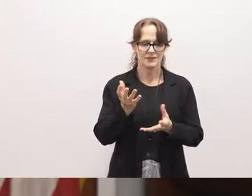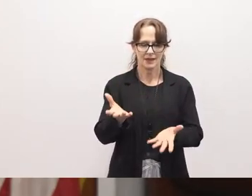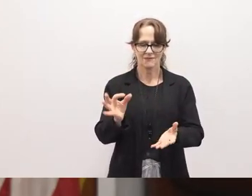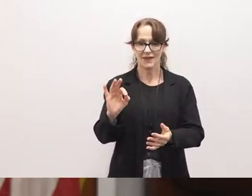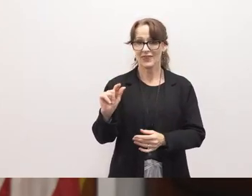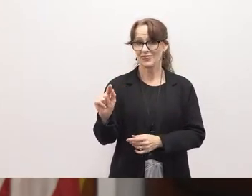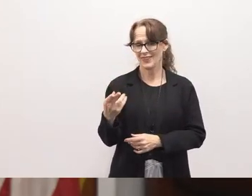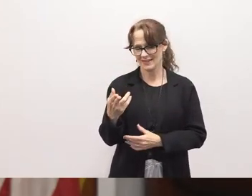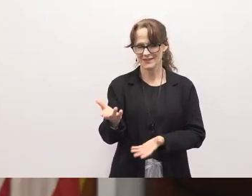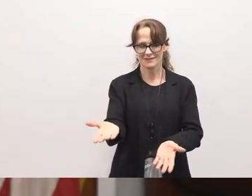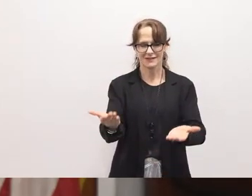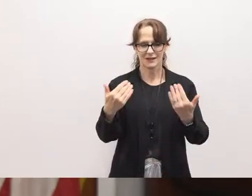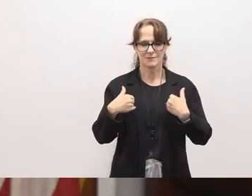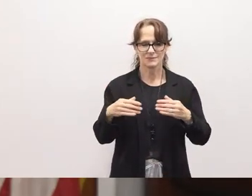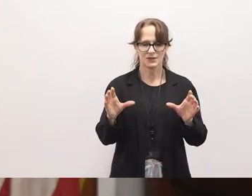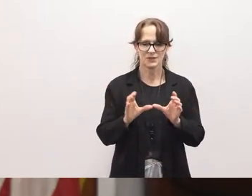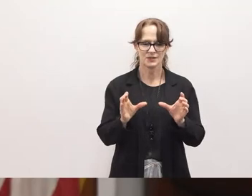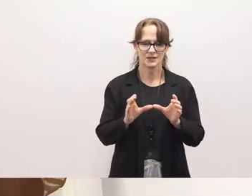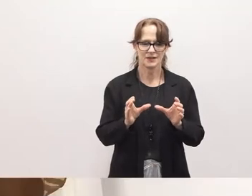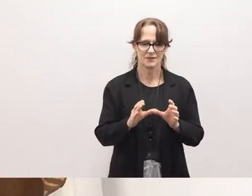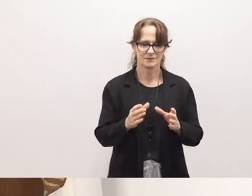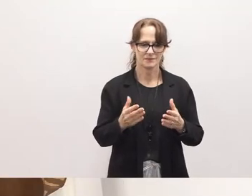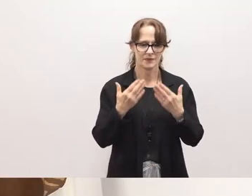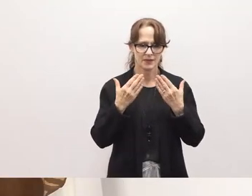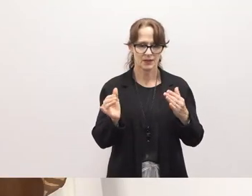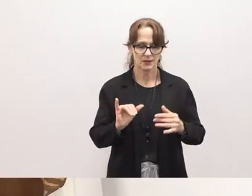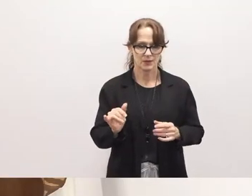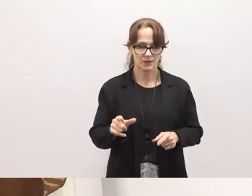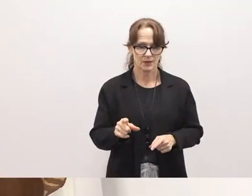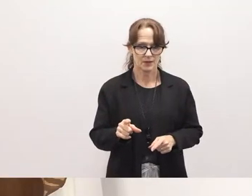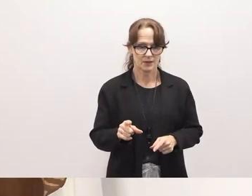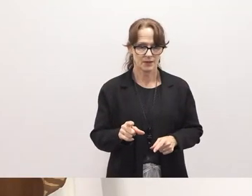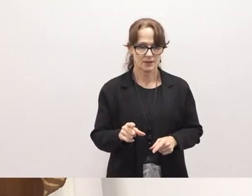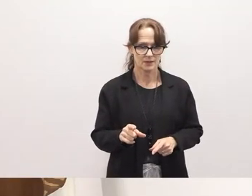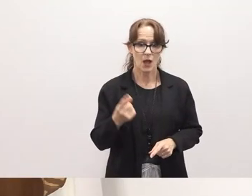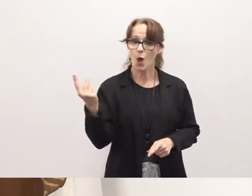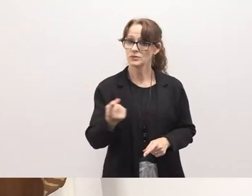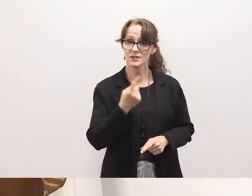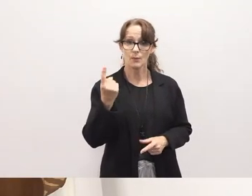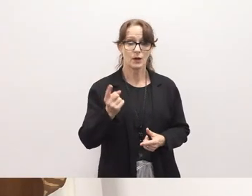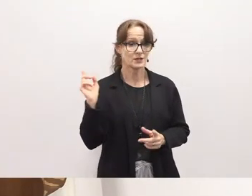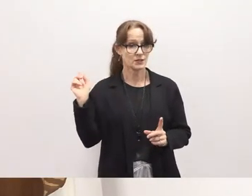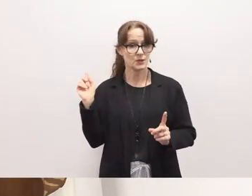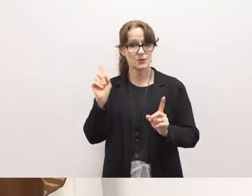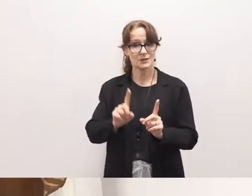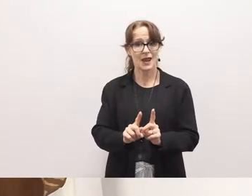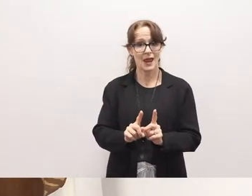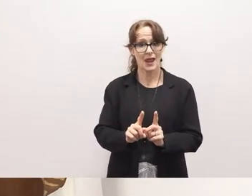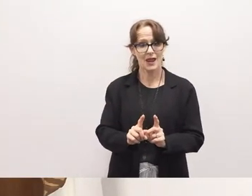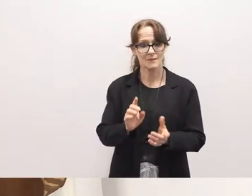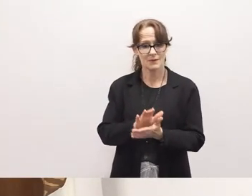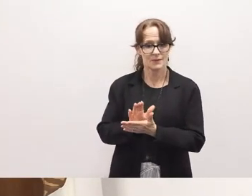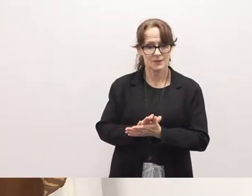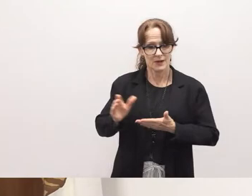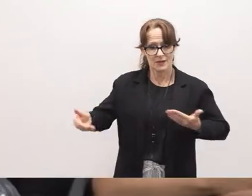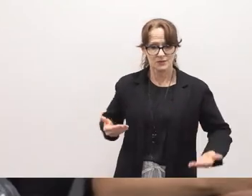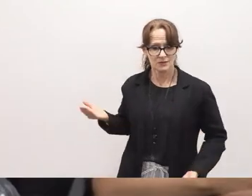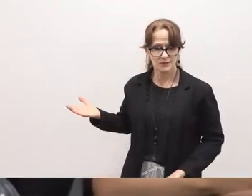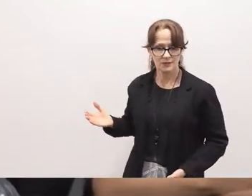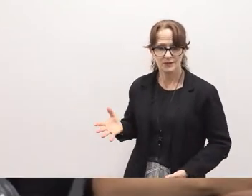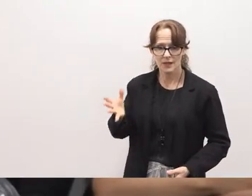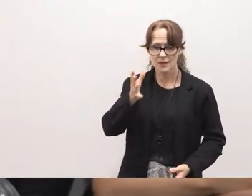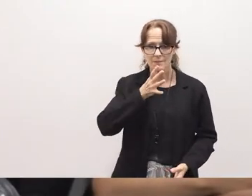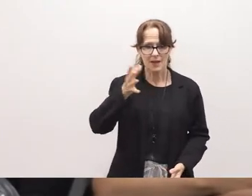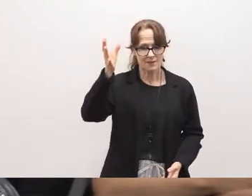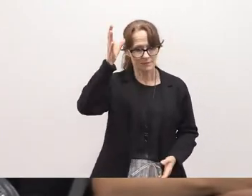receive your certificate as well. Oh, I'm sorry. Is there anyone in the audience that you'd like to introduce? My parents